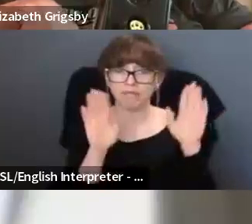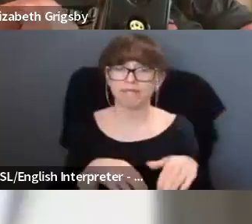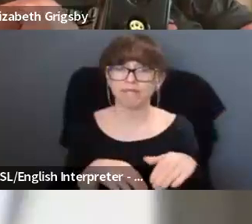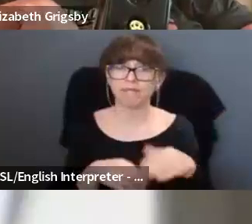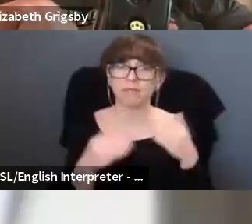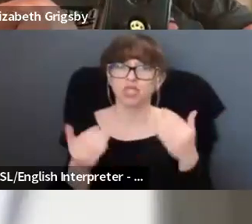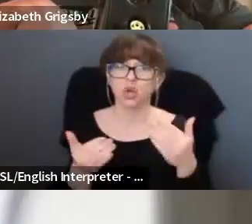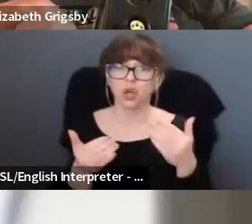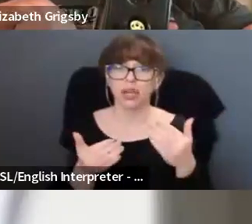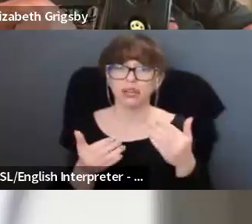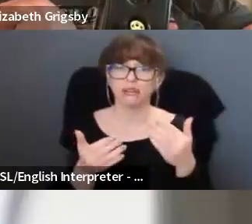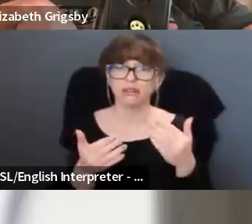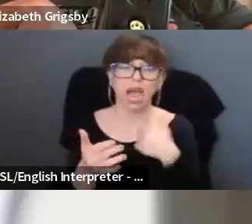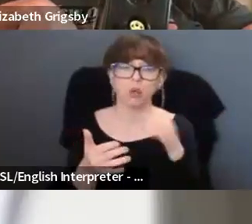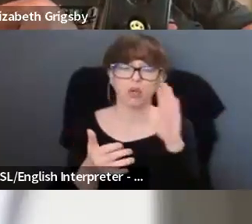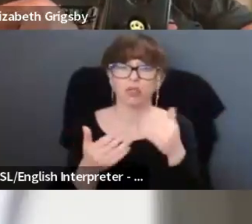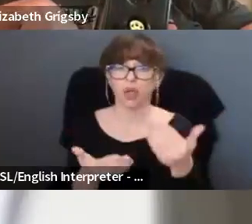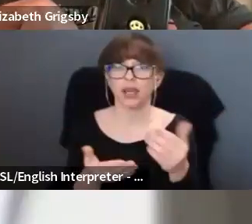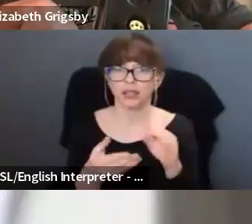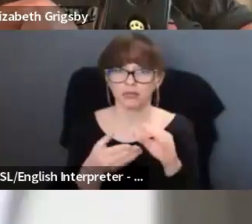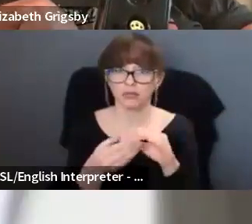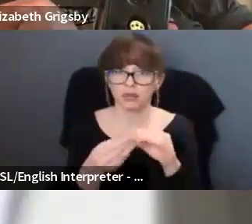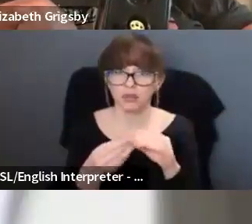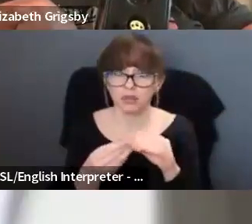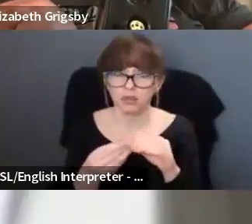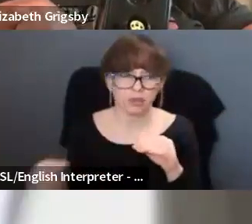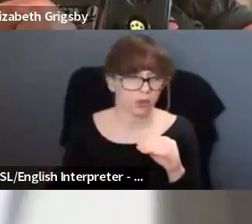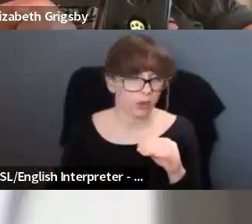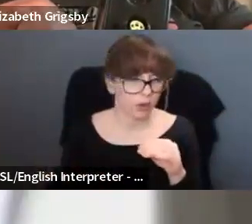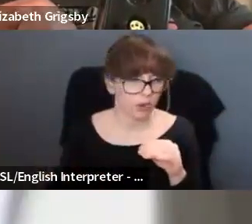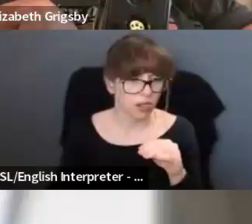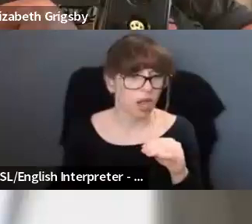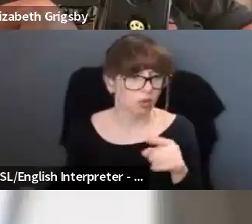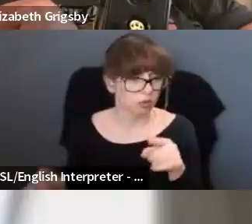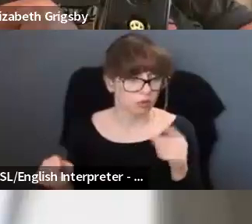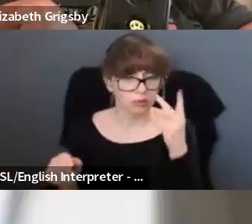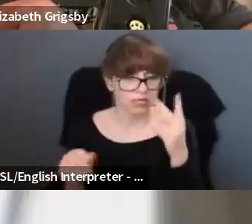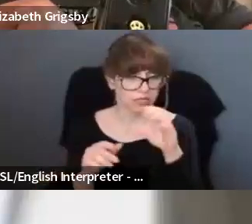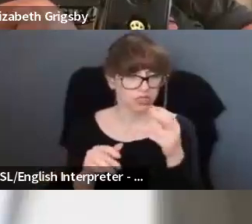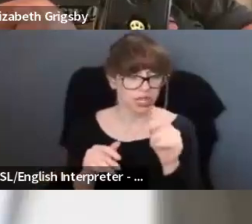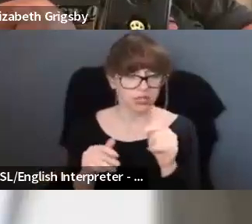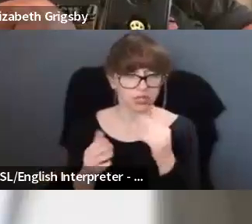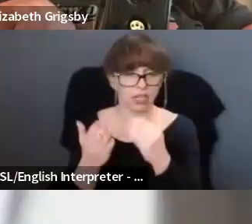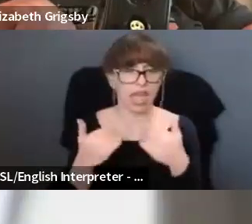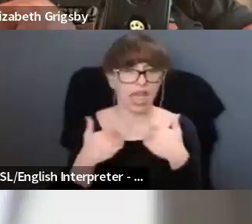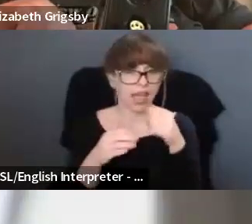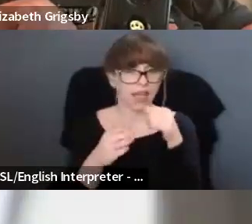quickly. So, let's see, in the chat we have, is there a mailing list for getting info on the